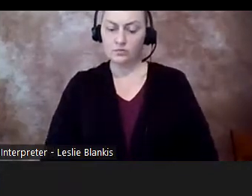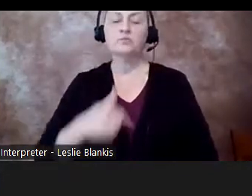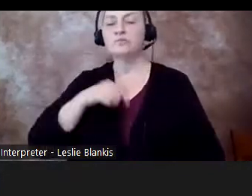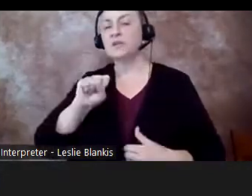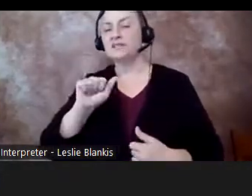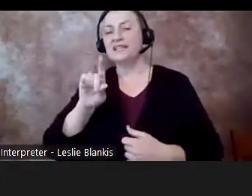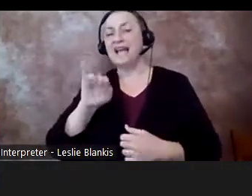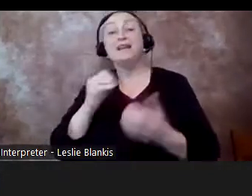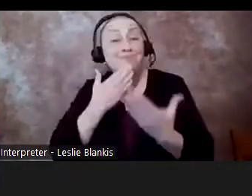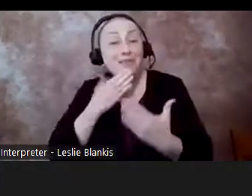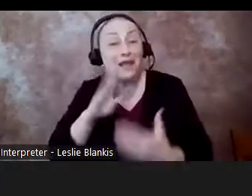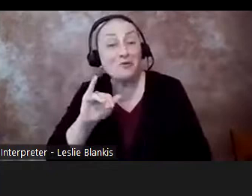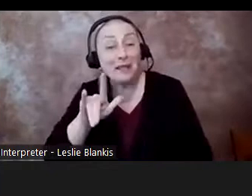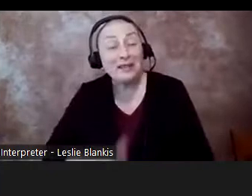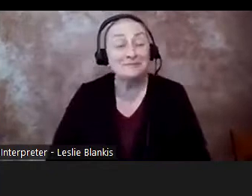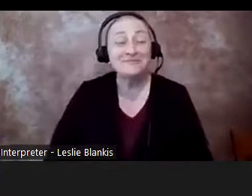This is Sadie. Thank you, Billy.